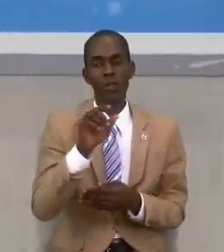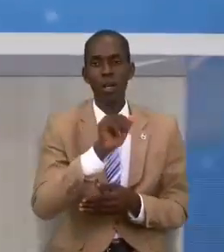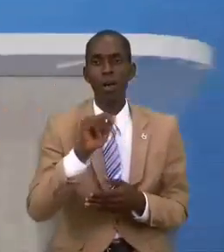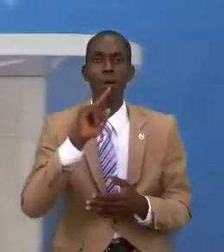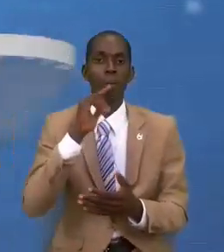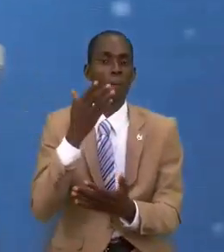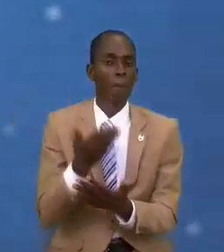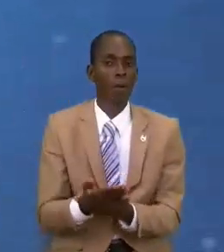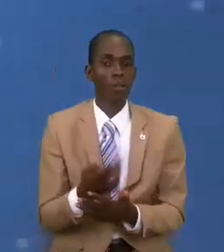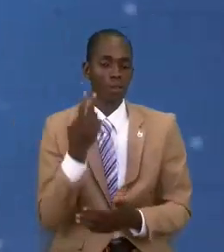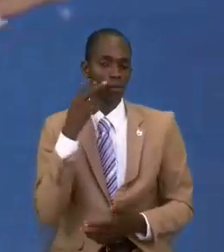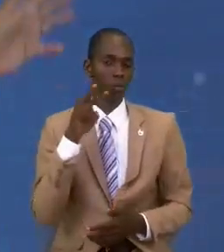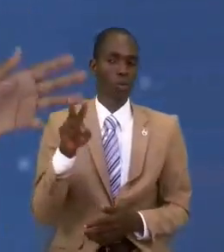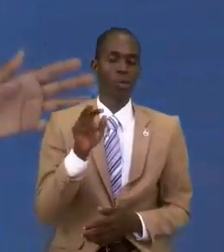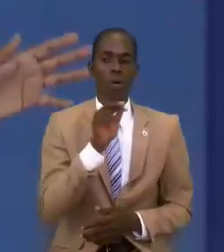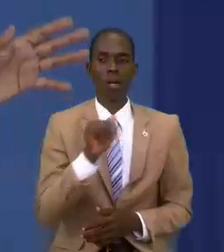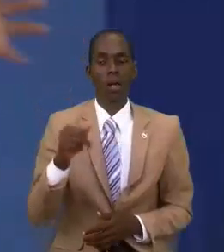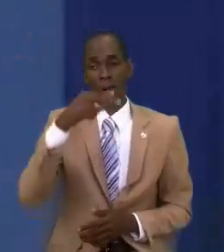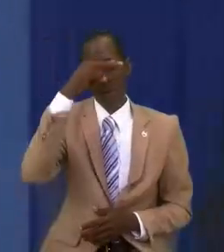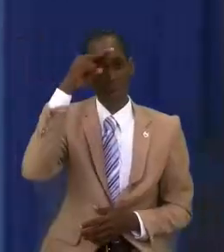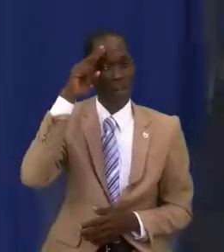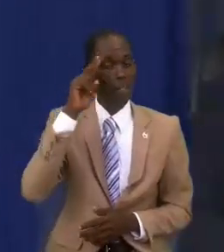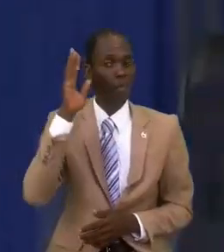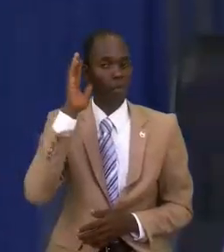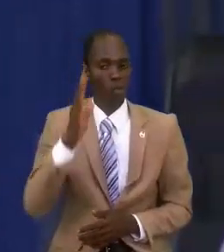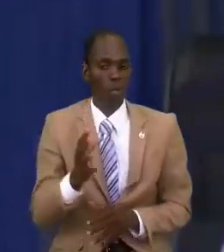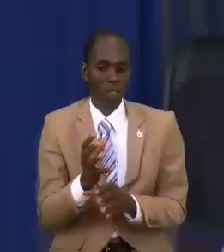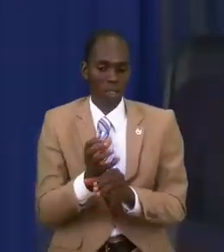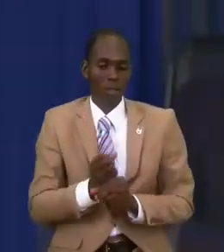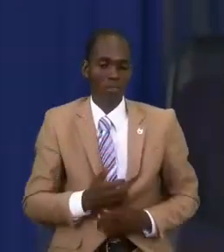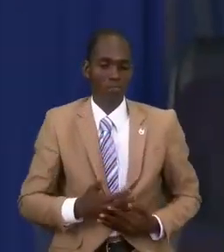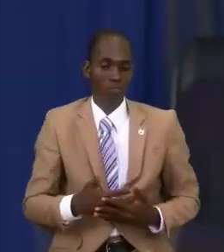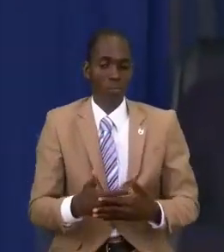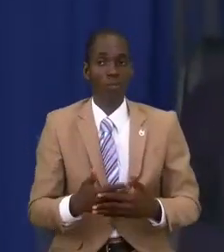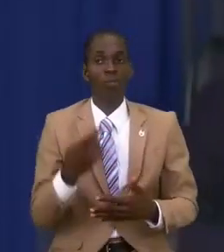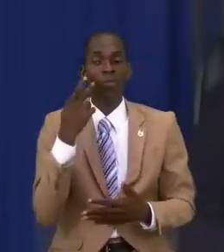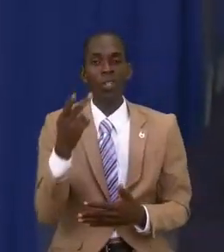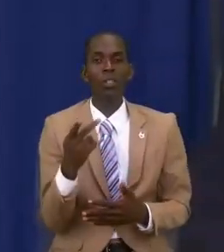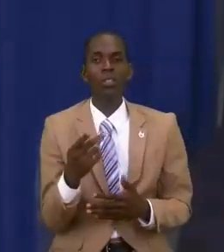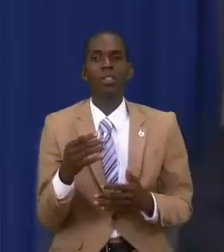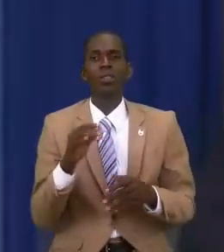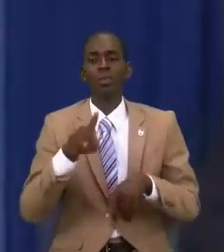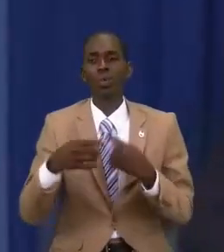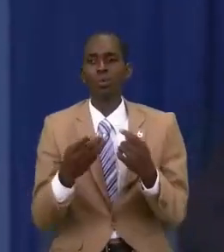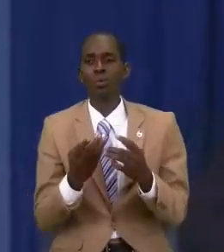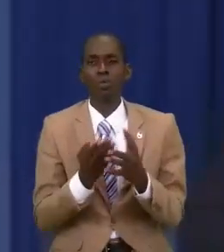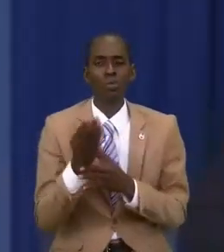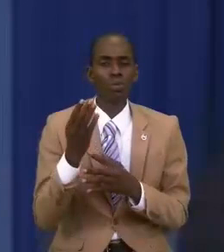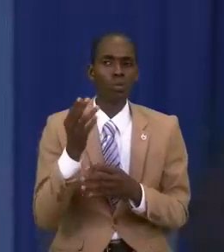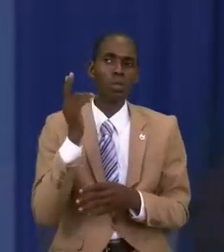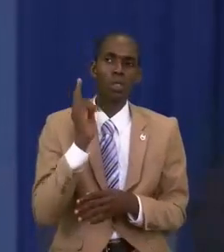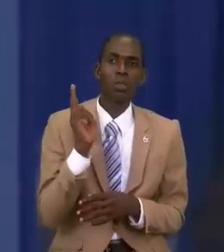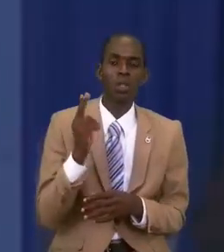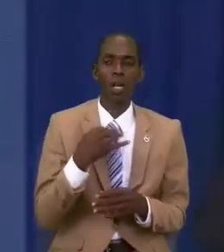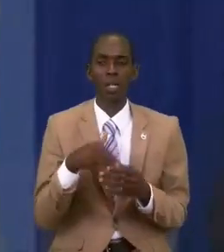Lord has to go through history and outside history. outside science, outside everything